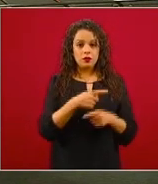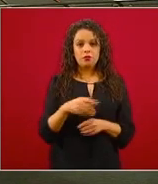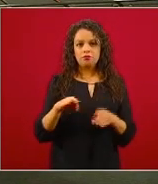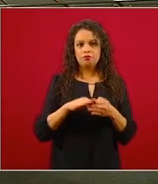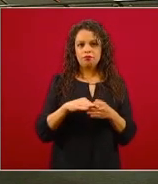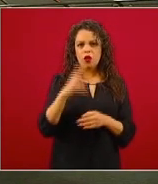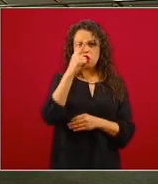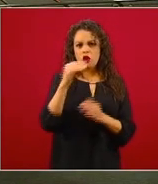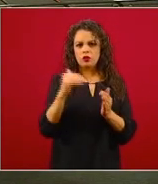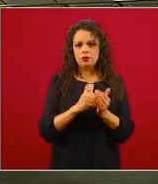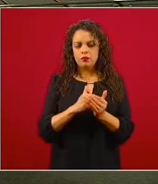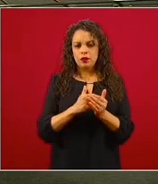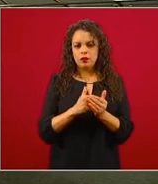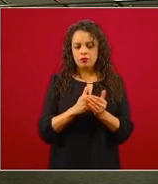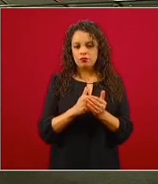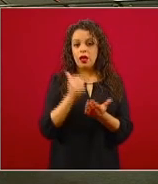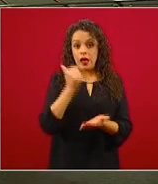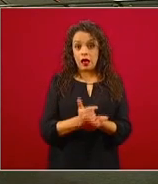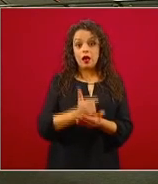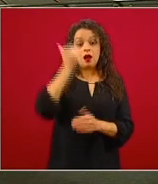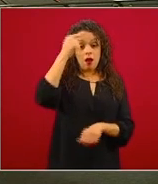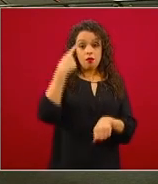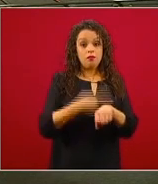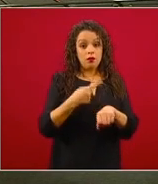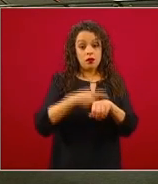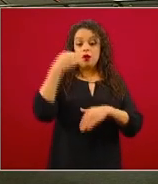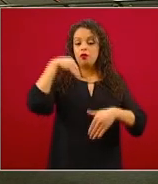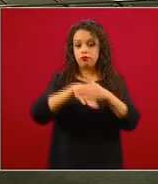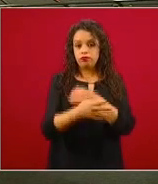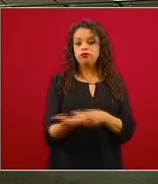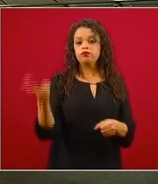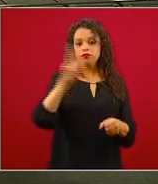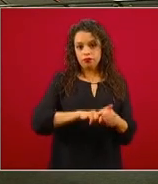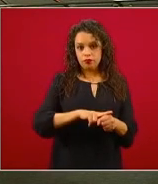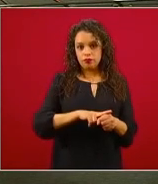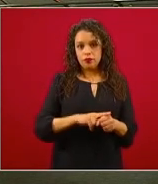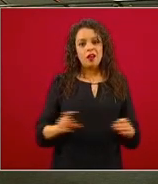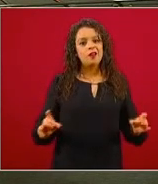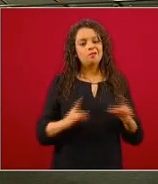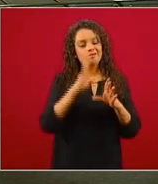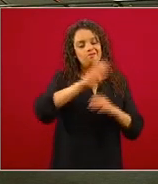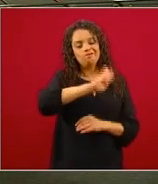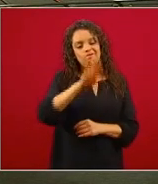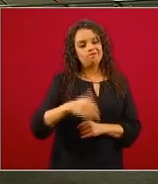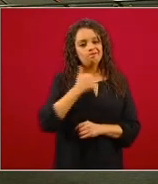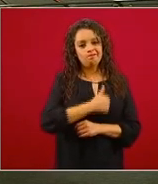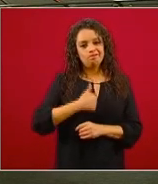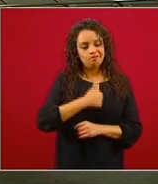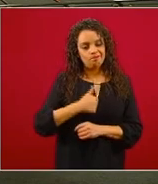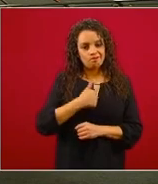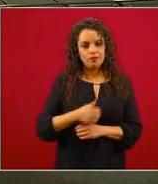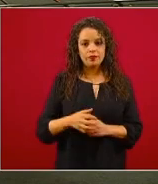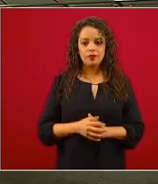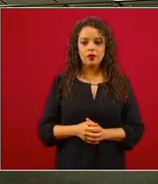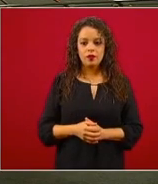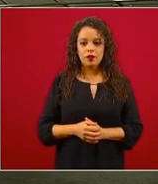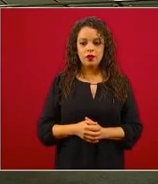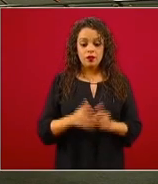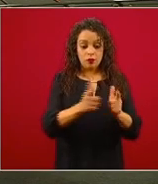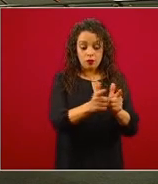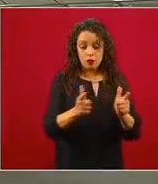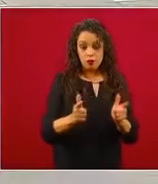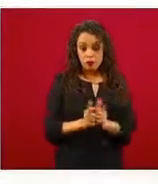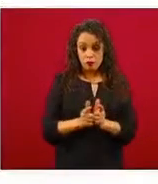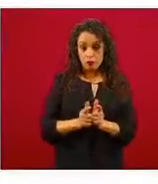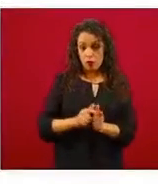group of patients who were in serious condition, approximately 2,000, who had been hospitalized or had died, and we compared